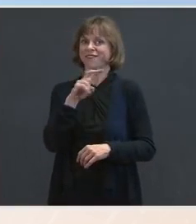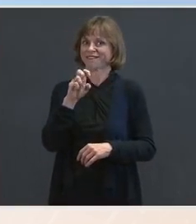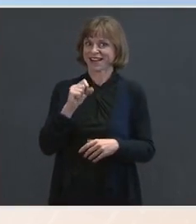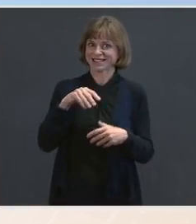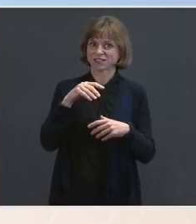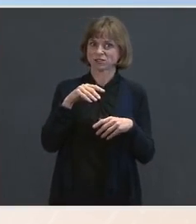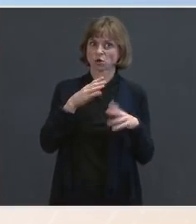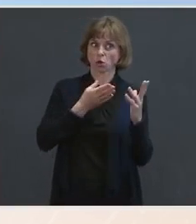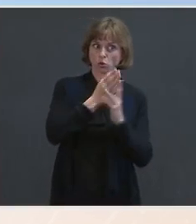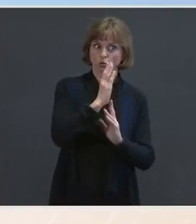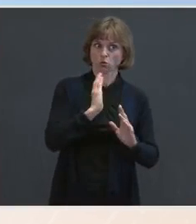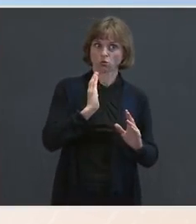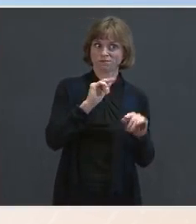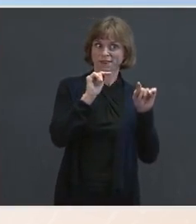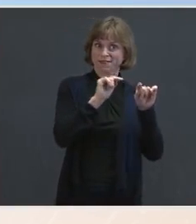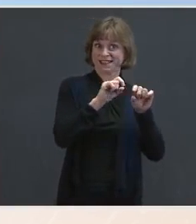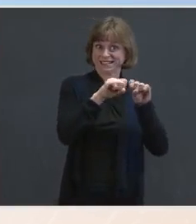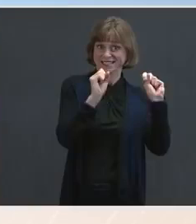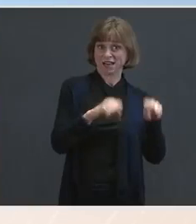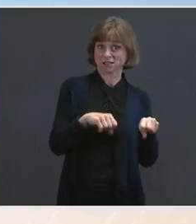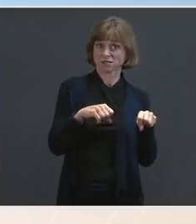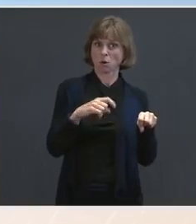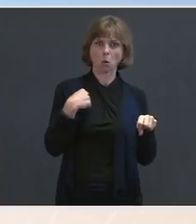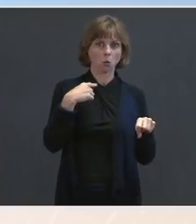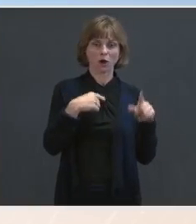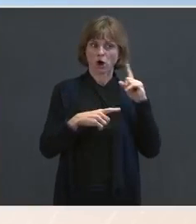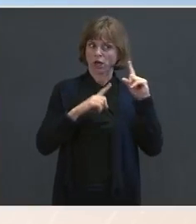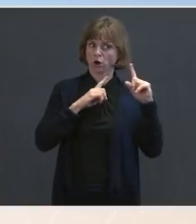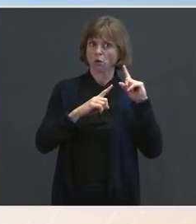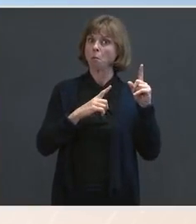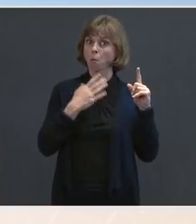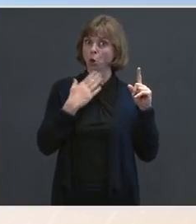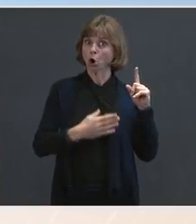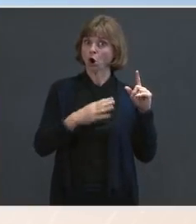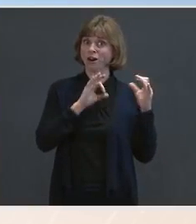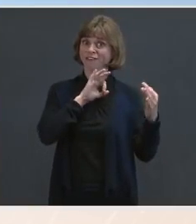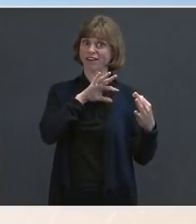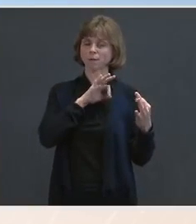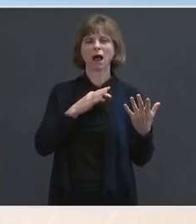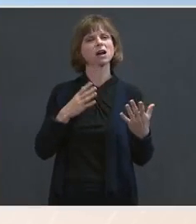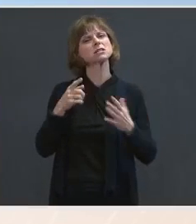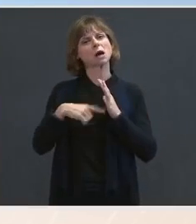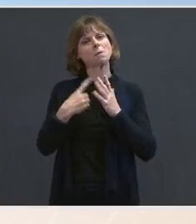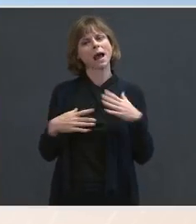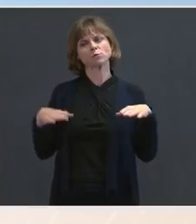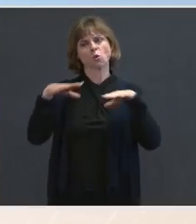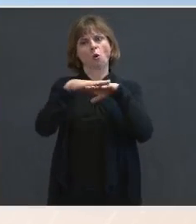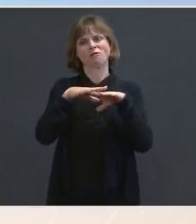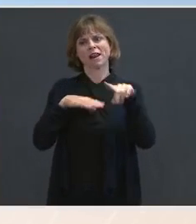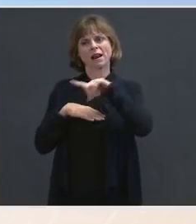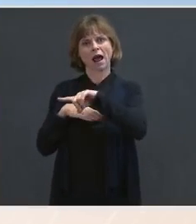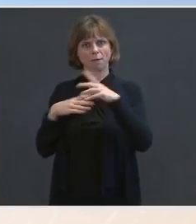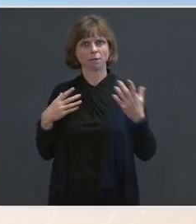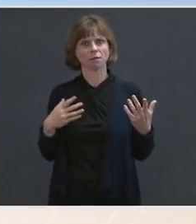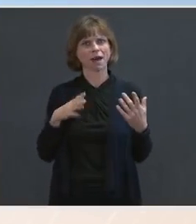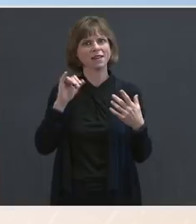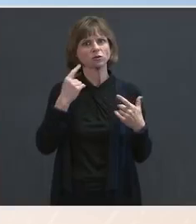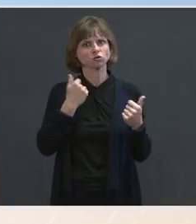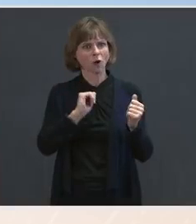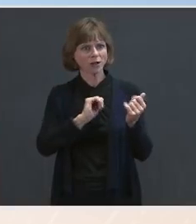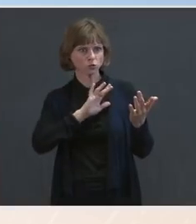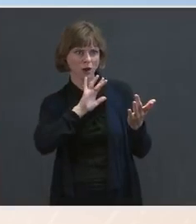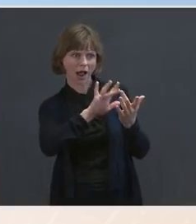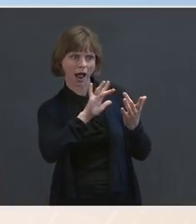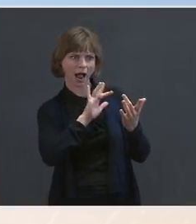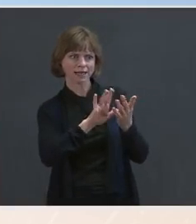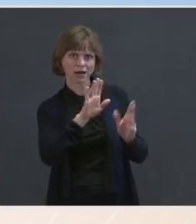on that. There inevitably is going to be some overlap, and that's what we're trying to get ahead of with forward contacting and also providing